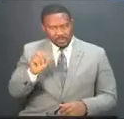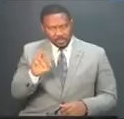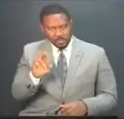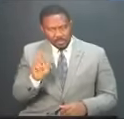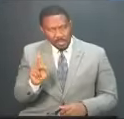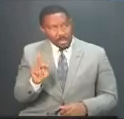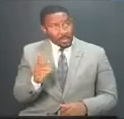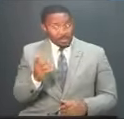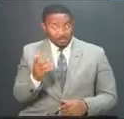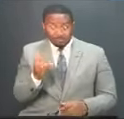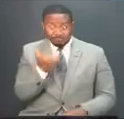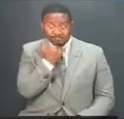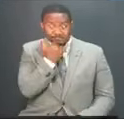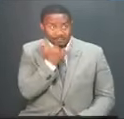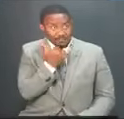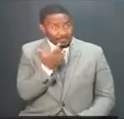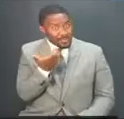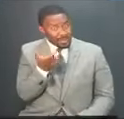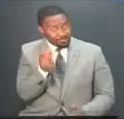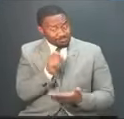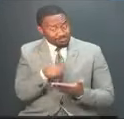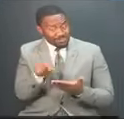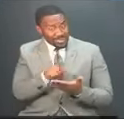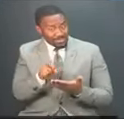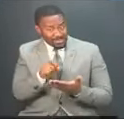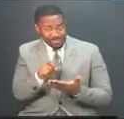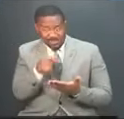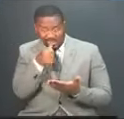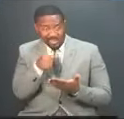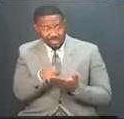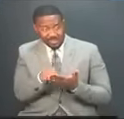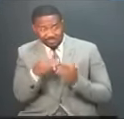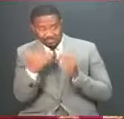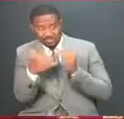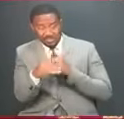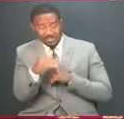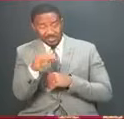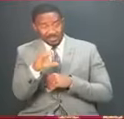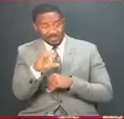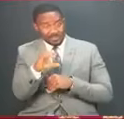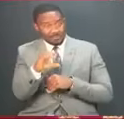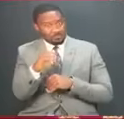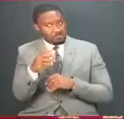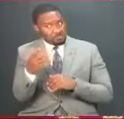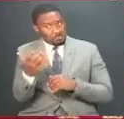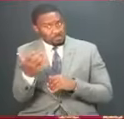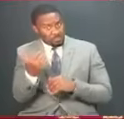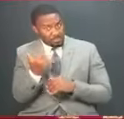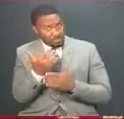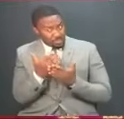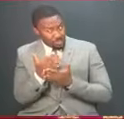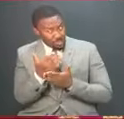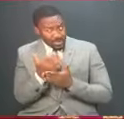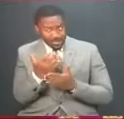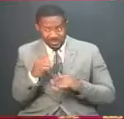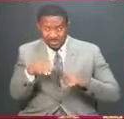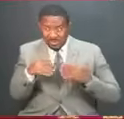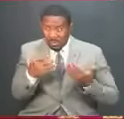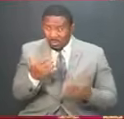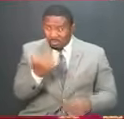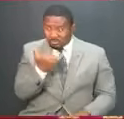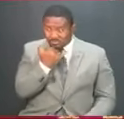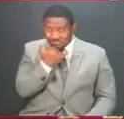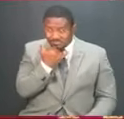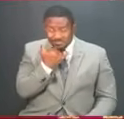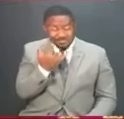in communicating to the Electoral Commission that a vacancy has occurred. And